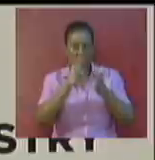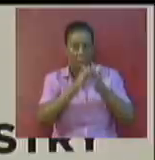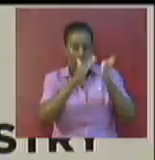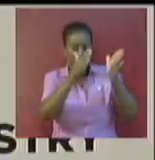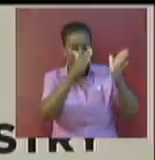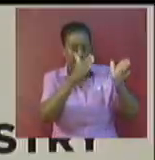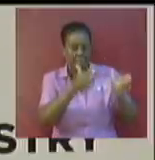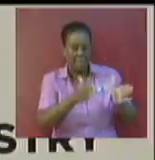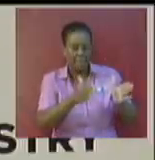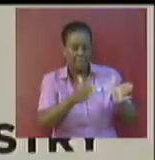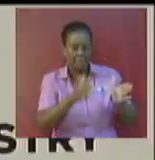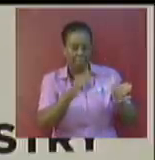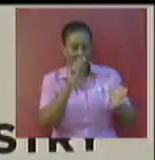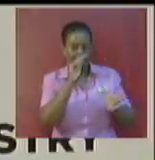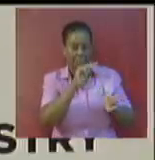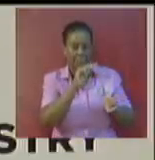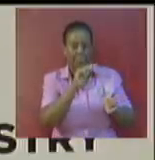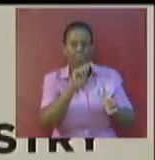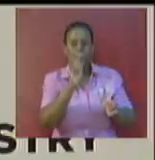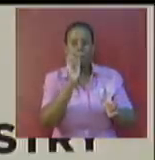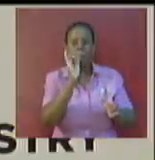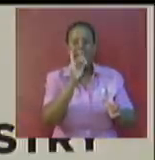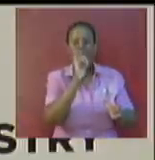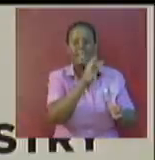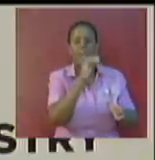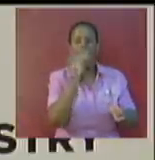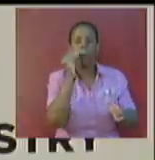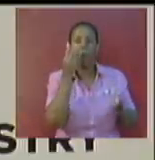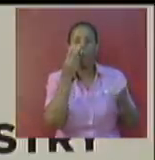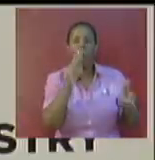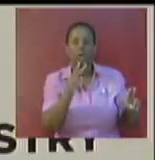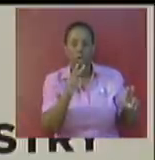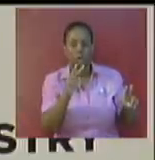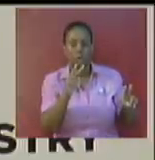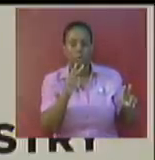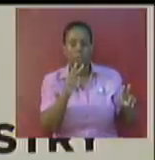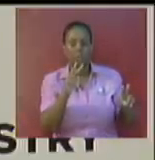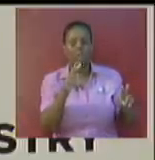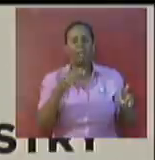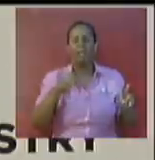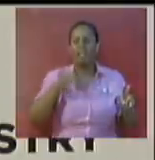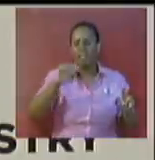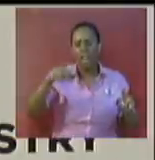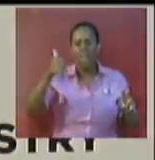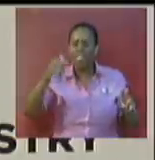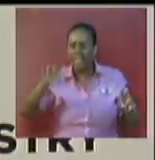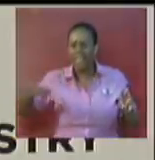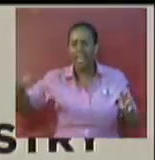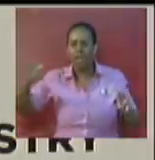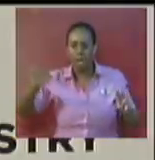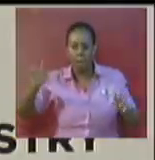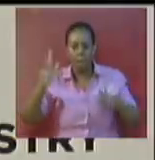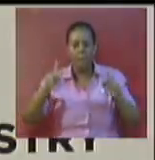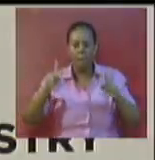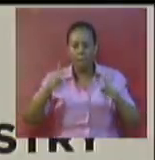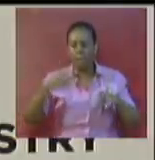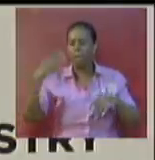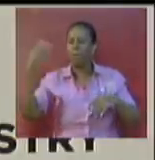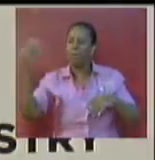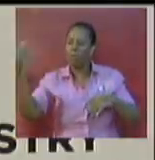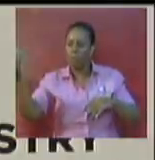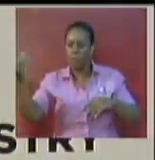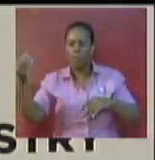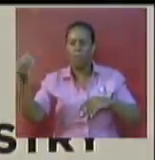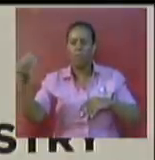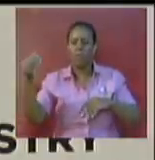happening. And we have some other categories that we're looking for persons within the country as well. So that criteria is known to